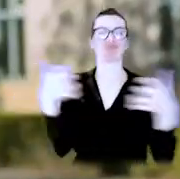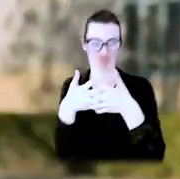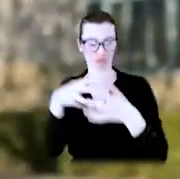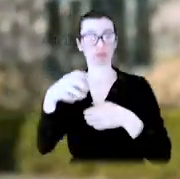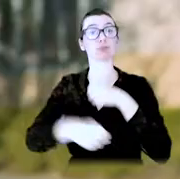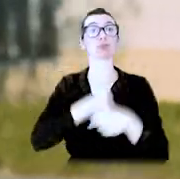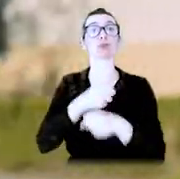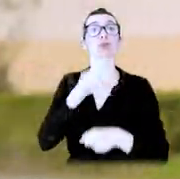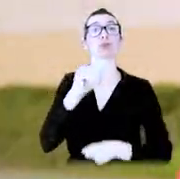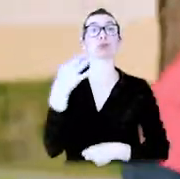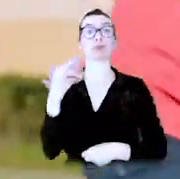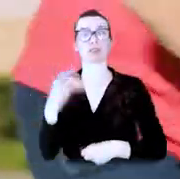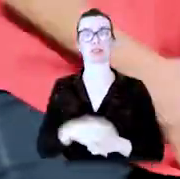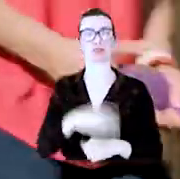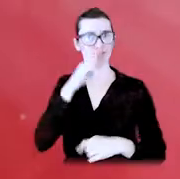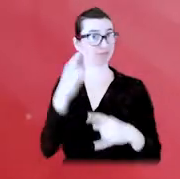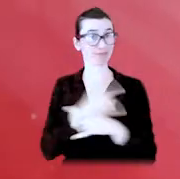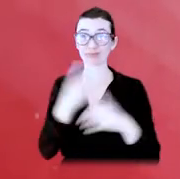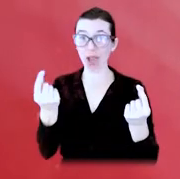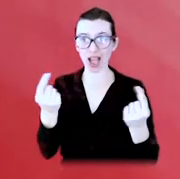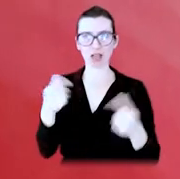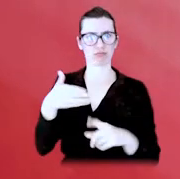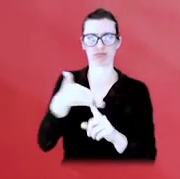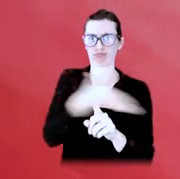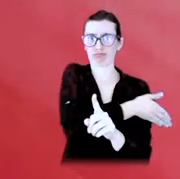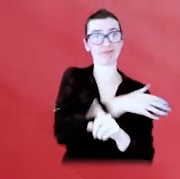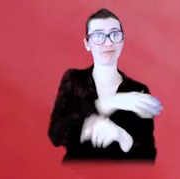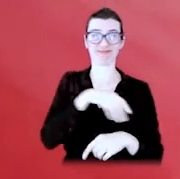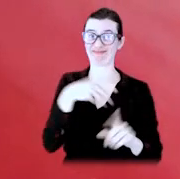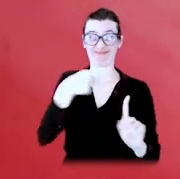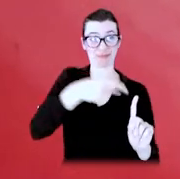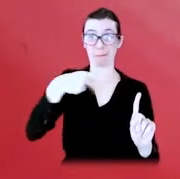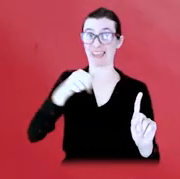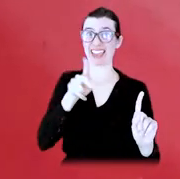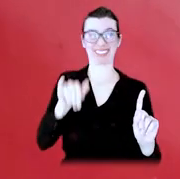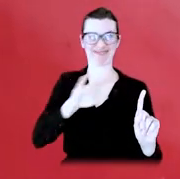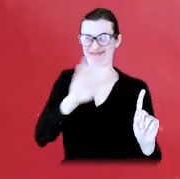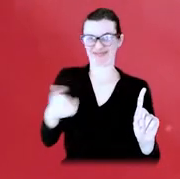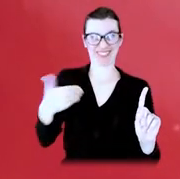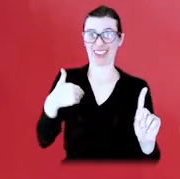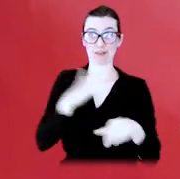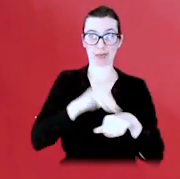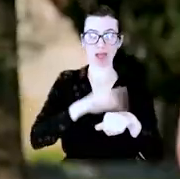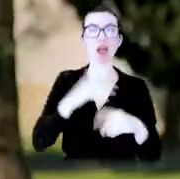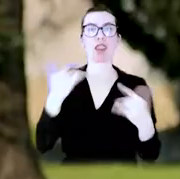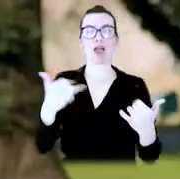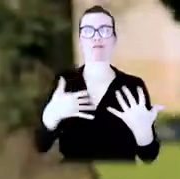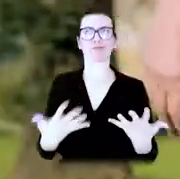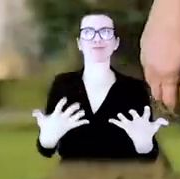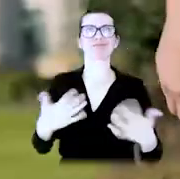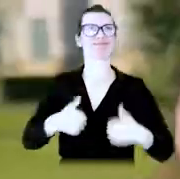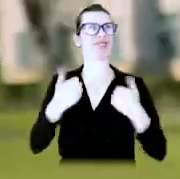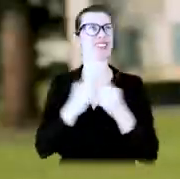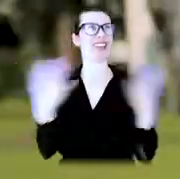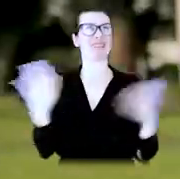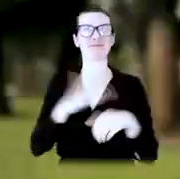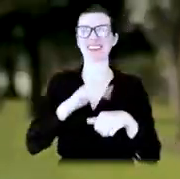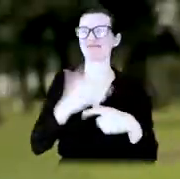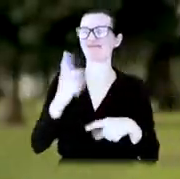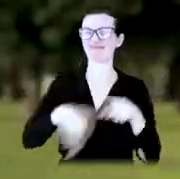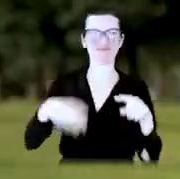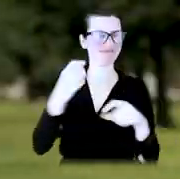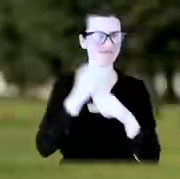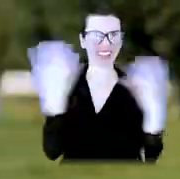had never had any pets, but now she can't imagine her life without one. This past year, Patty has relied on